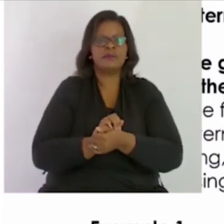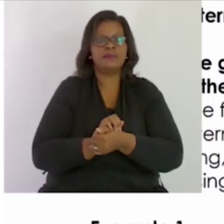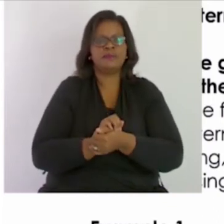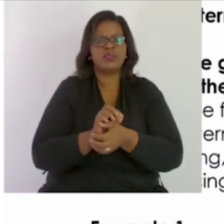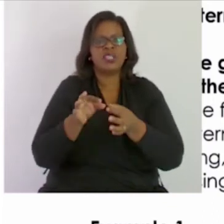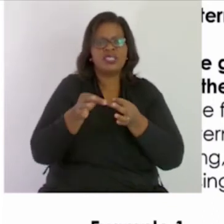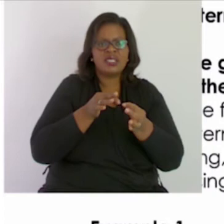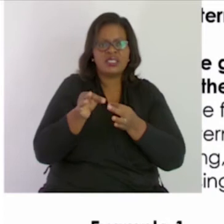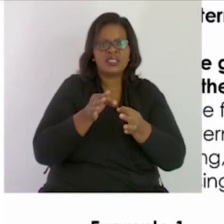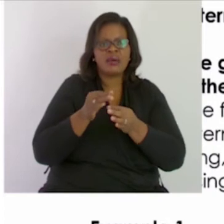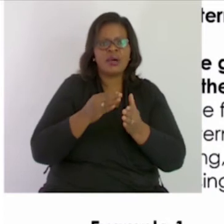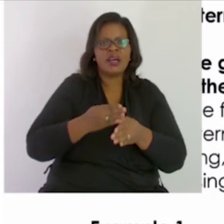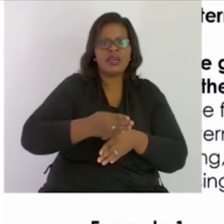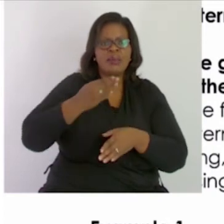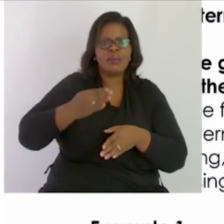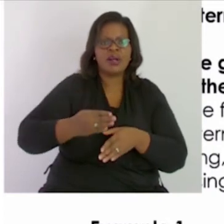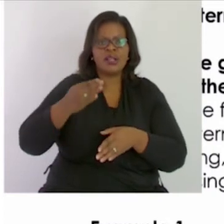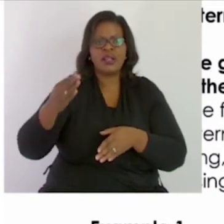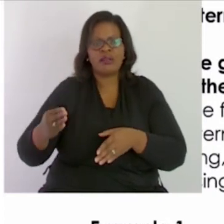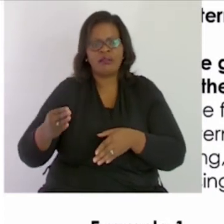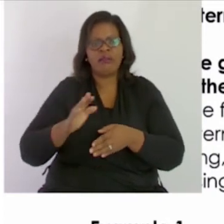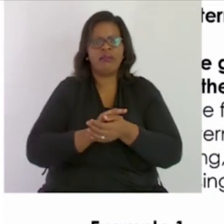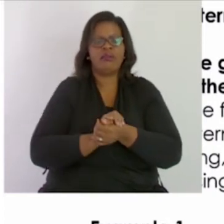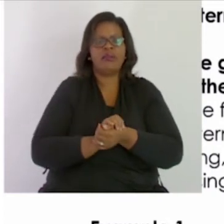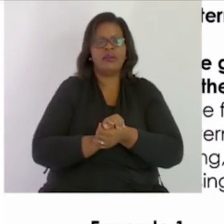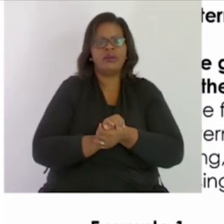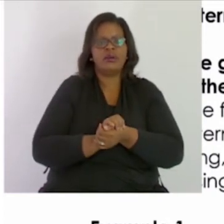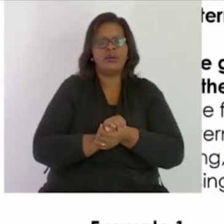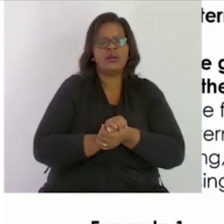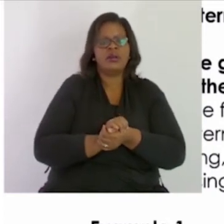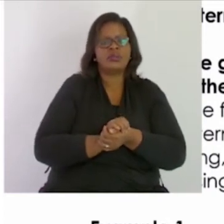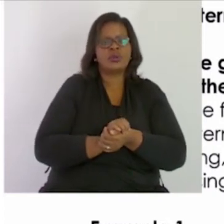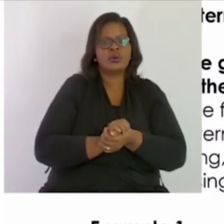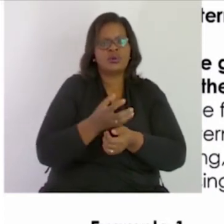describe the pattern. That pattern is having